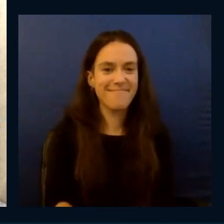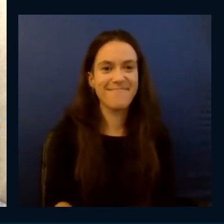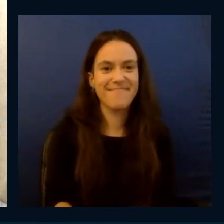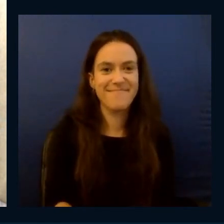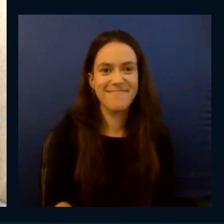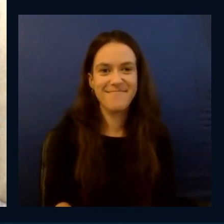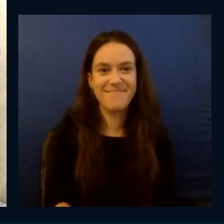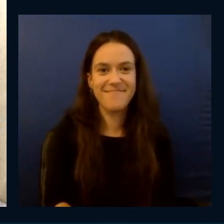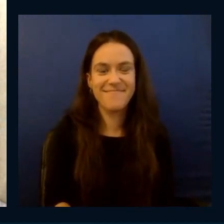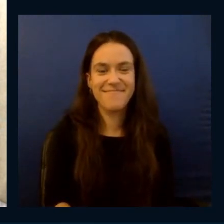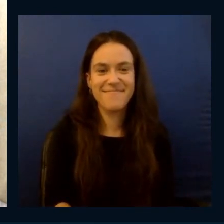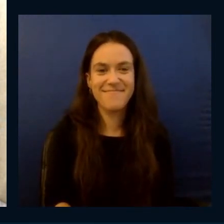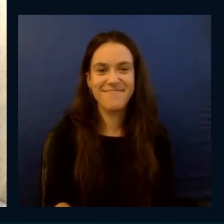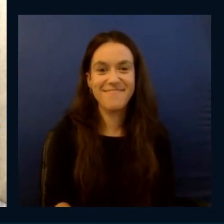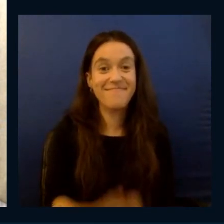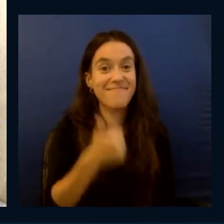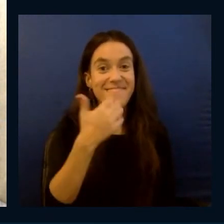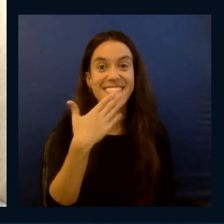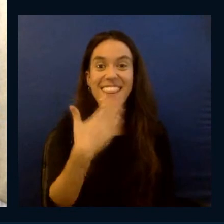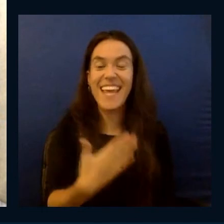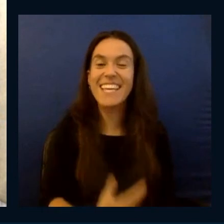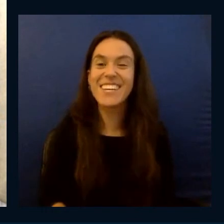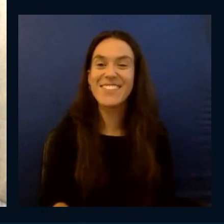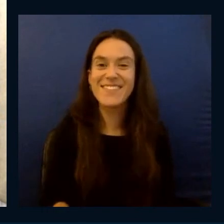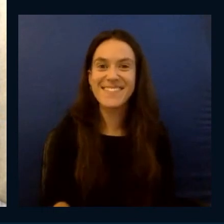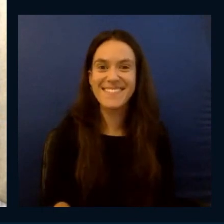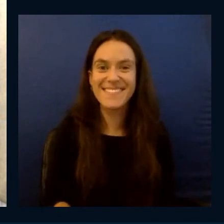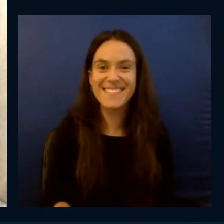Okay, great. That's a good suggestion.